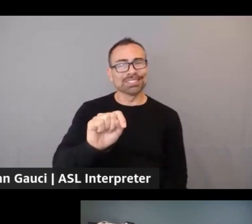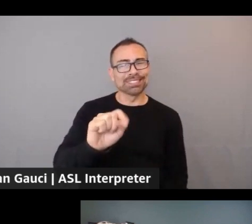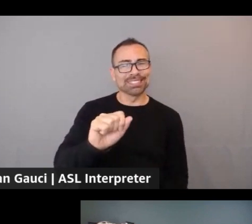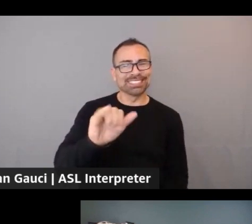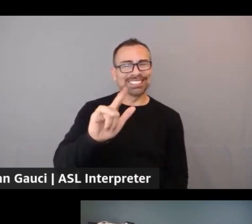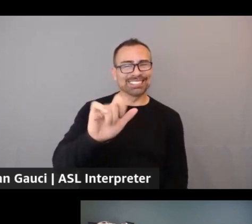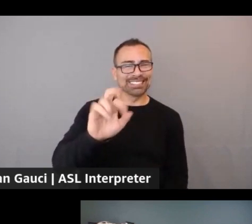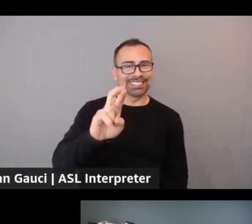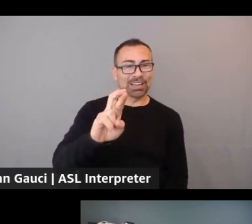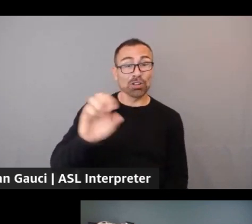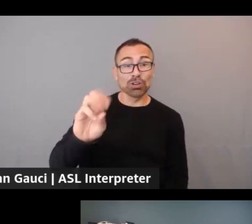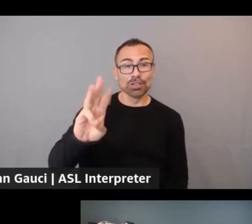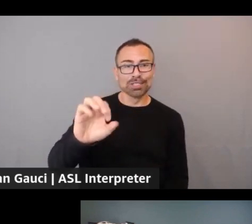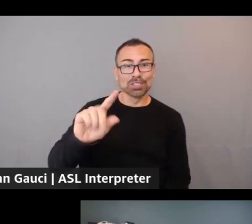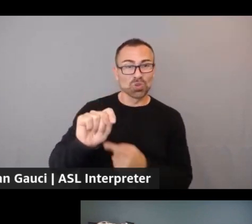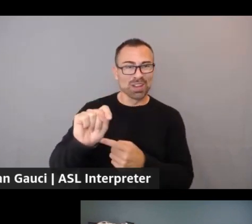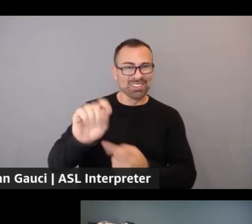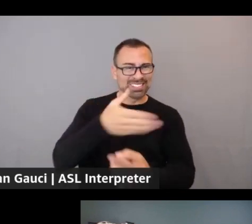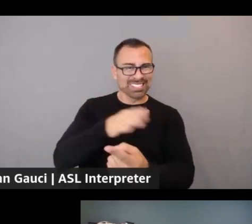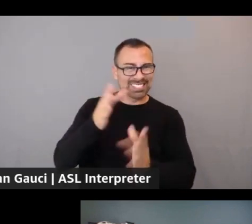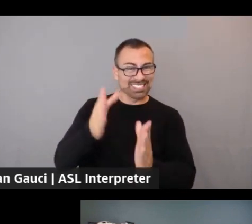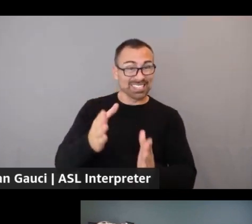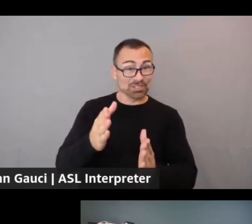can imagine, you want, if you're buying a ticket,